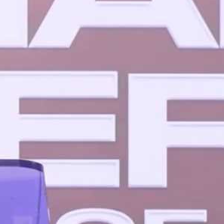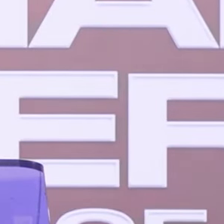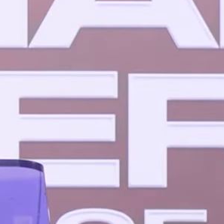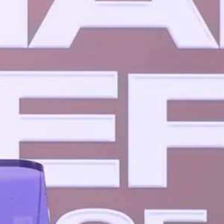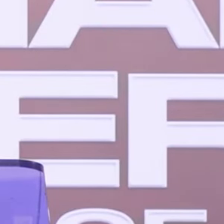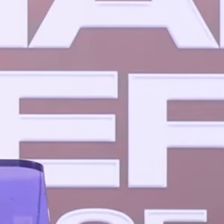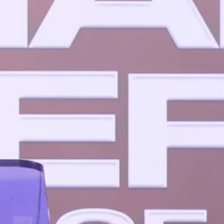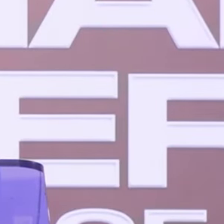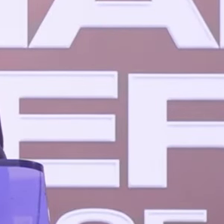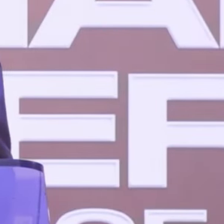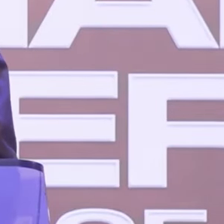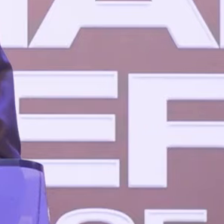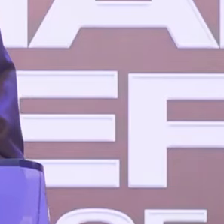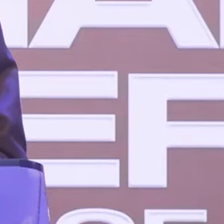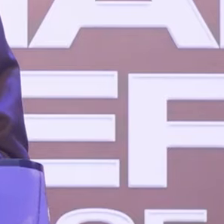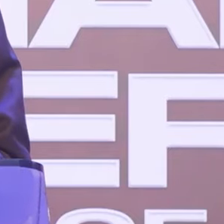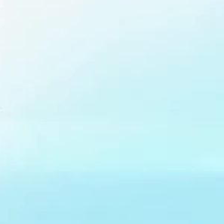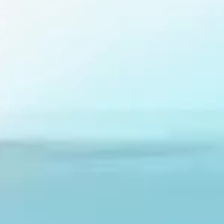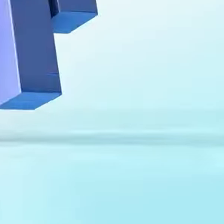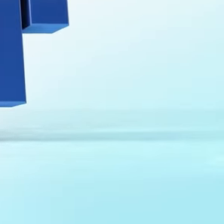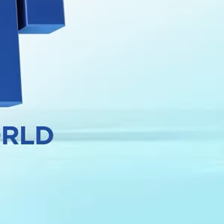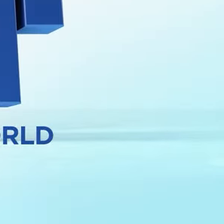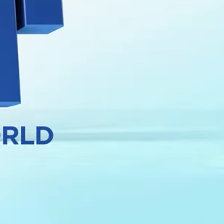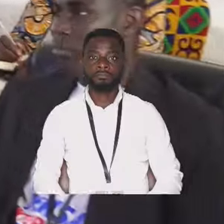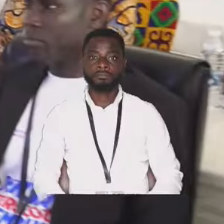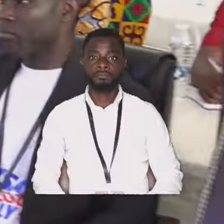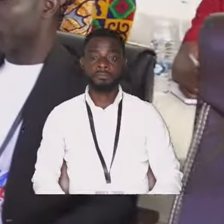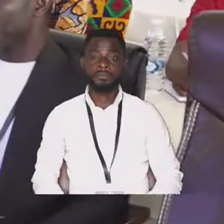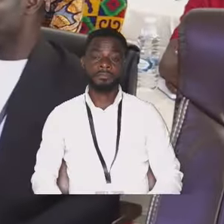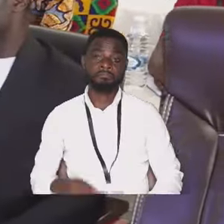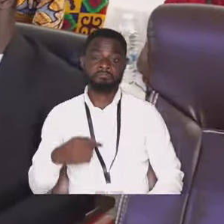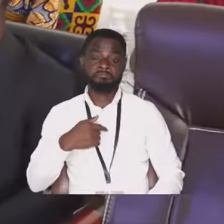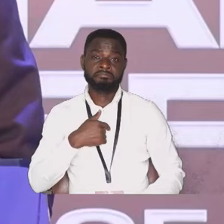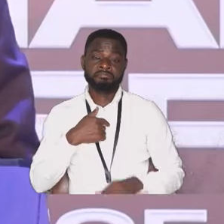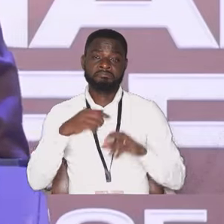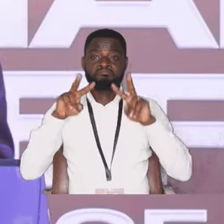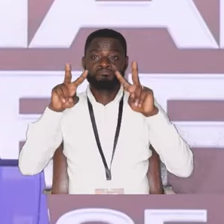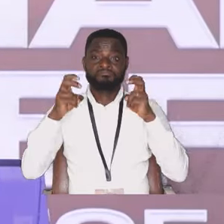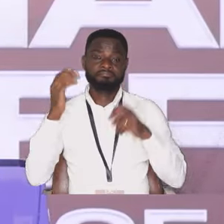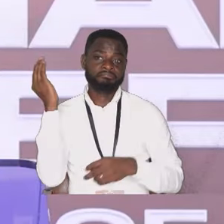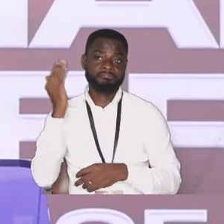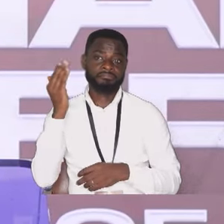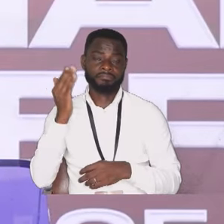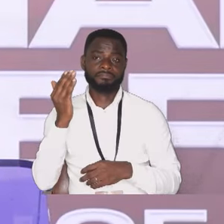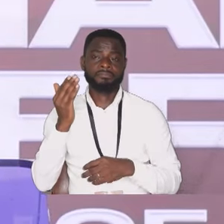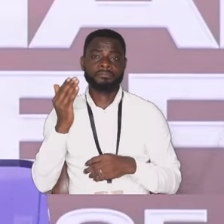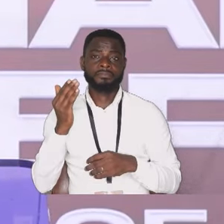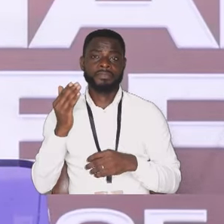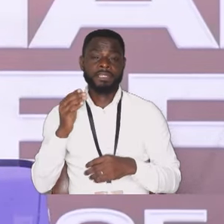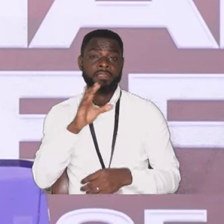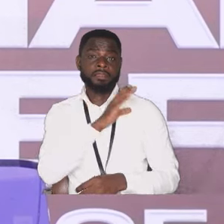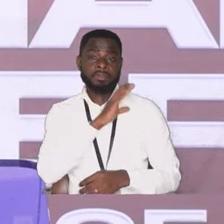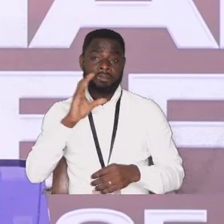Ministry and organizers of this particular conference. I've been mandated to speak to the topic, The